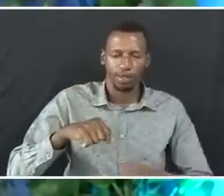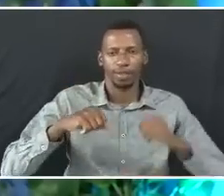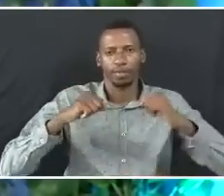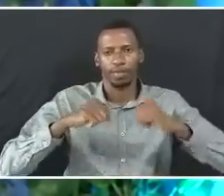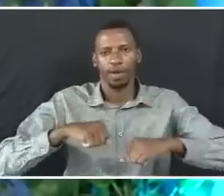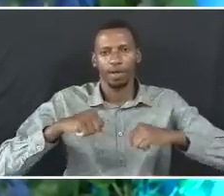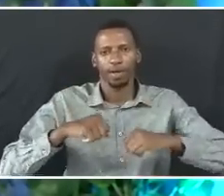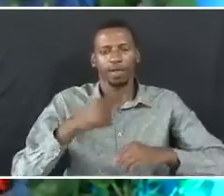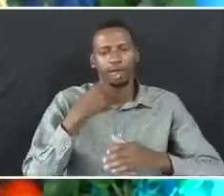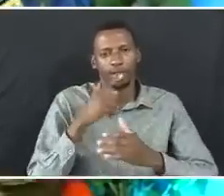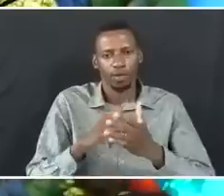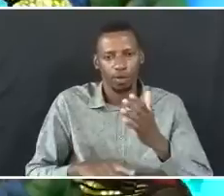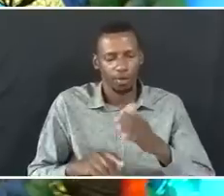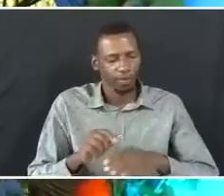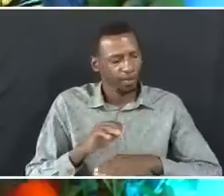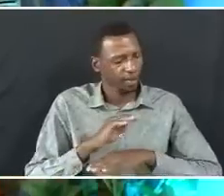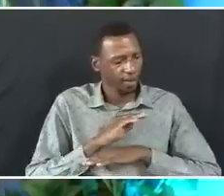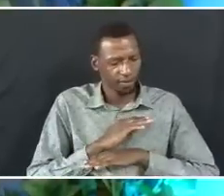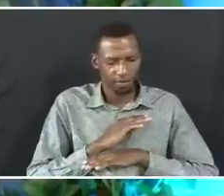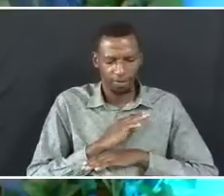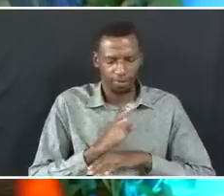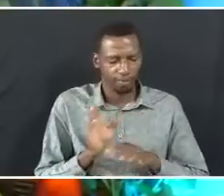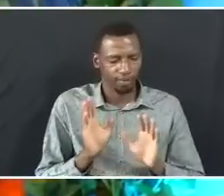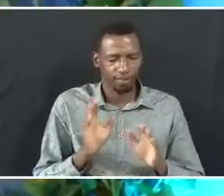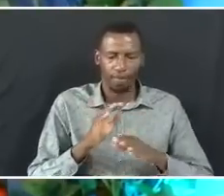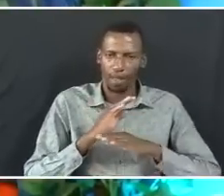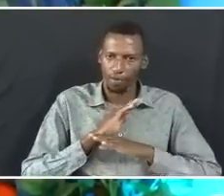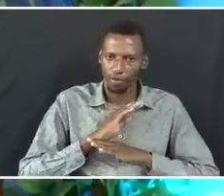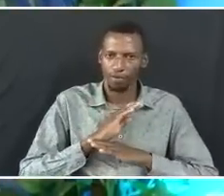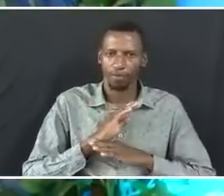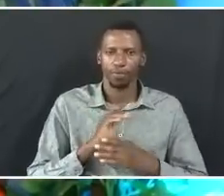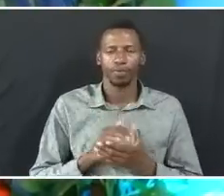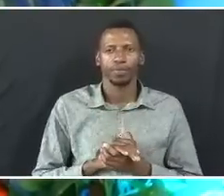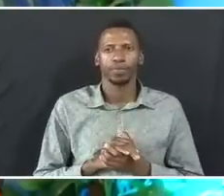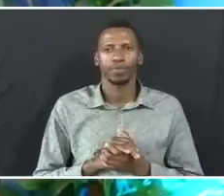and say enough is enough.